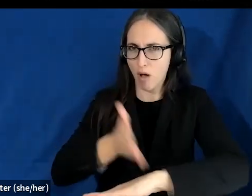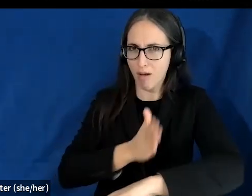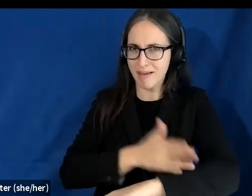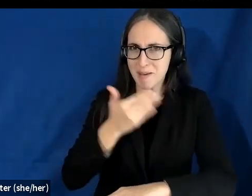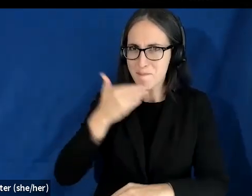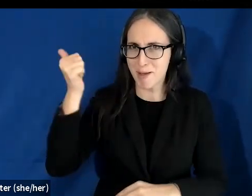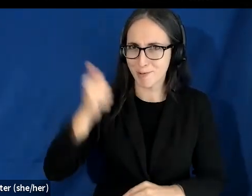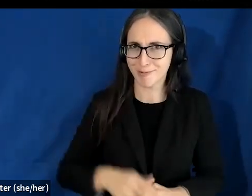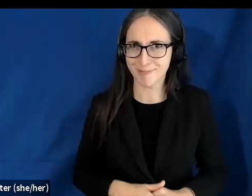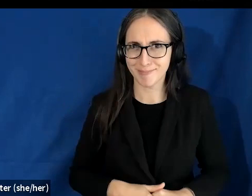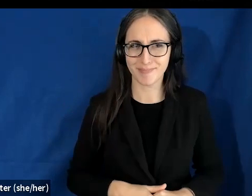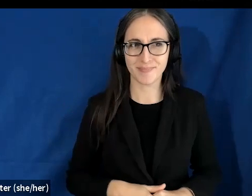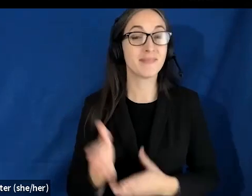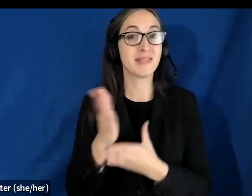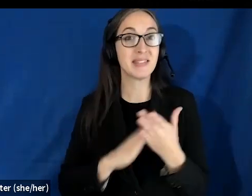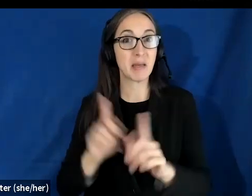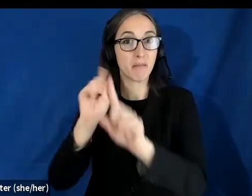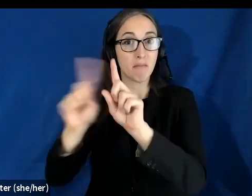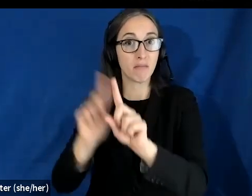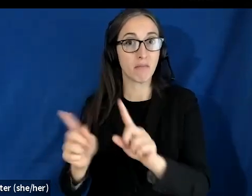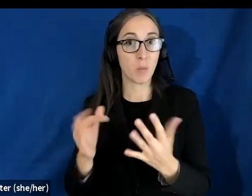wanted to cover today.